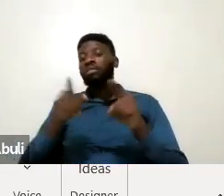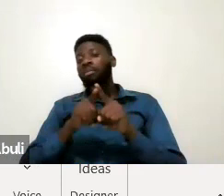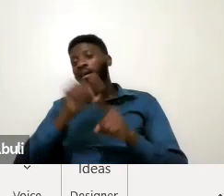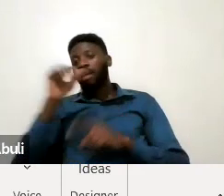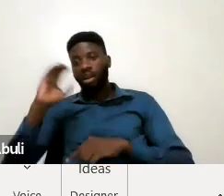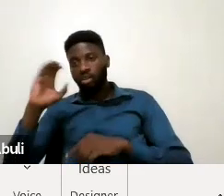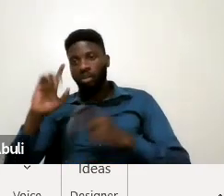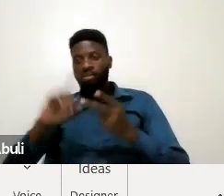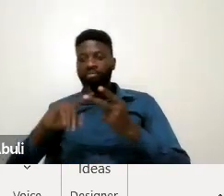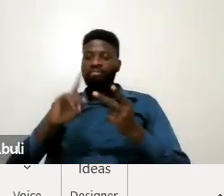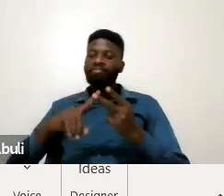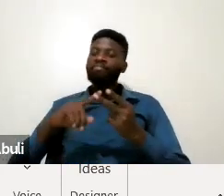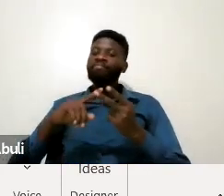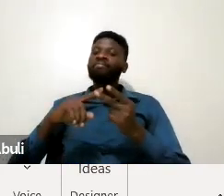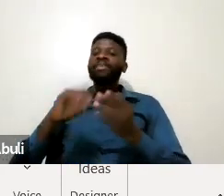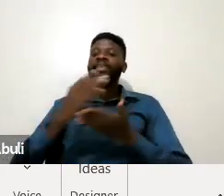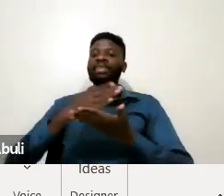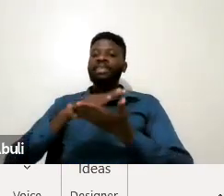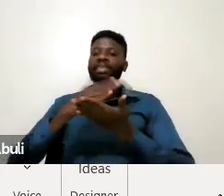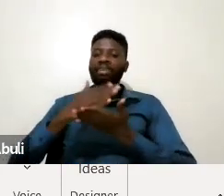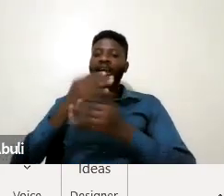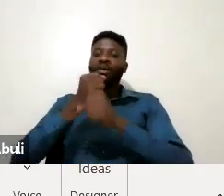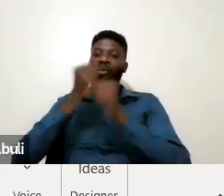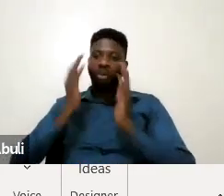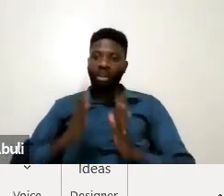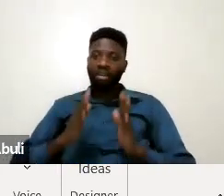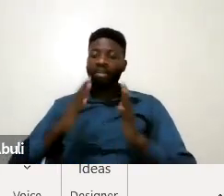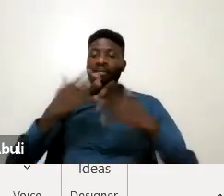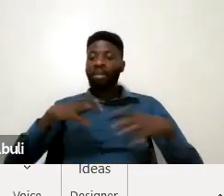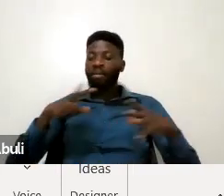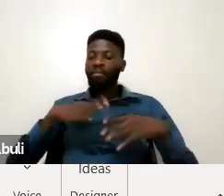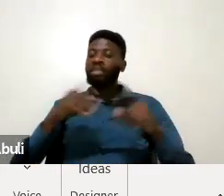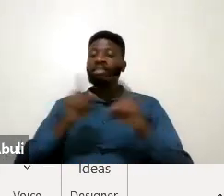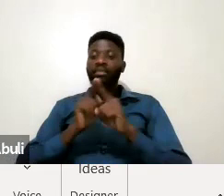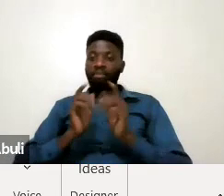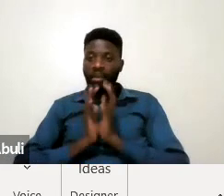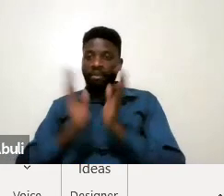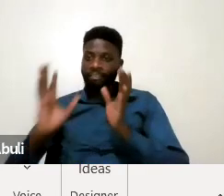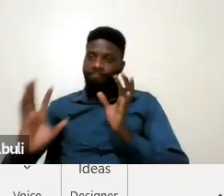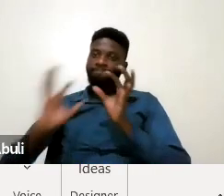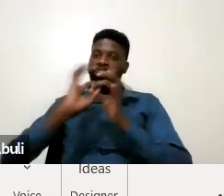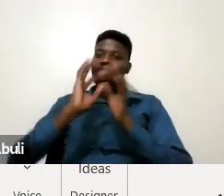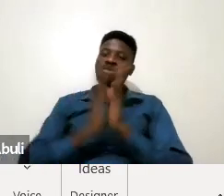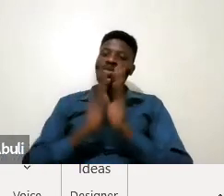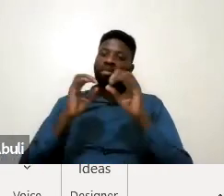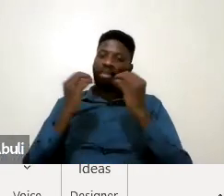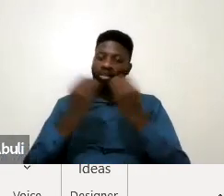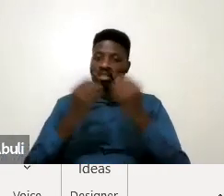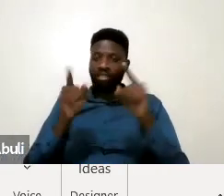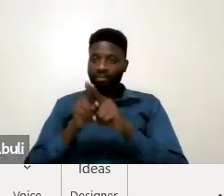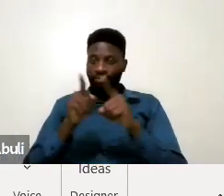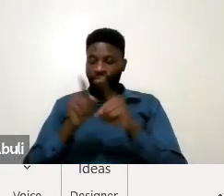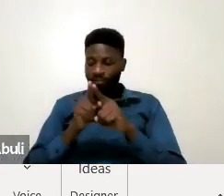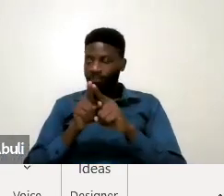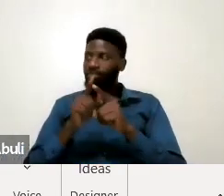they could be, you know, people who relate, you know, even the public, they relate to the organization from external. Then we have the internal stakeholders